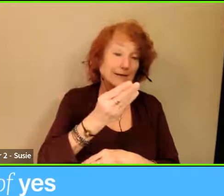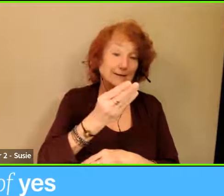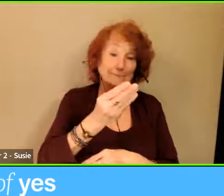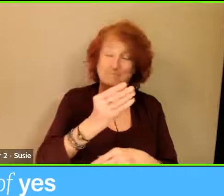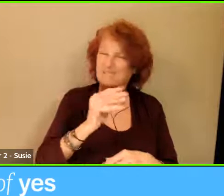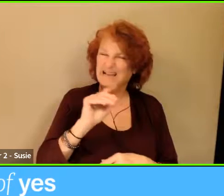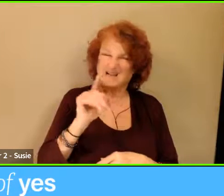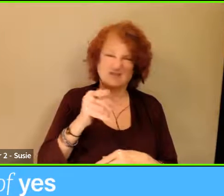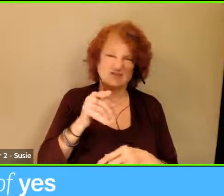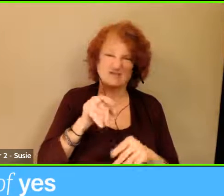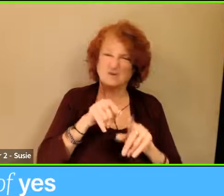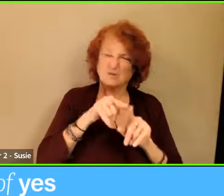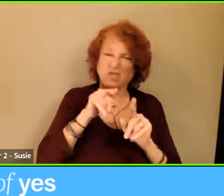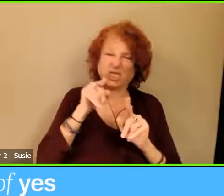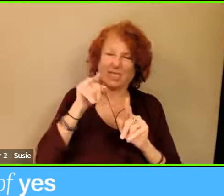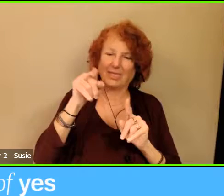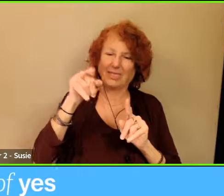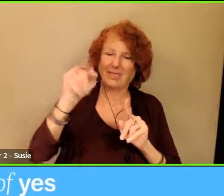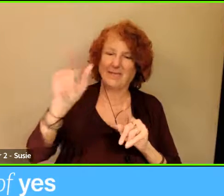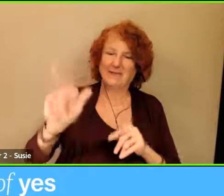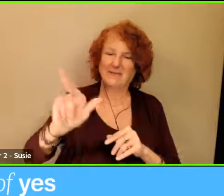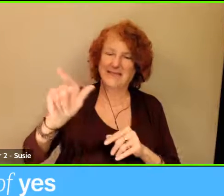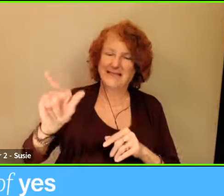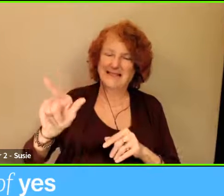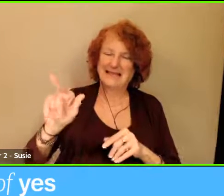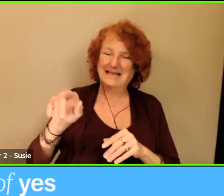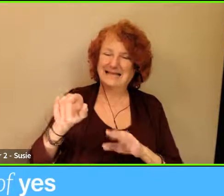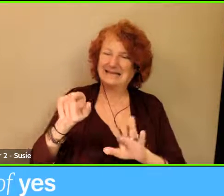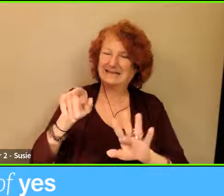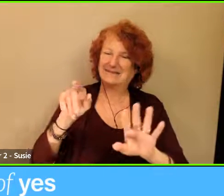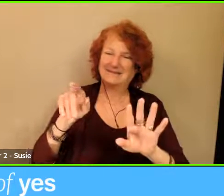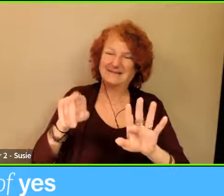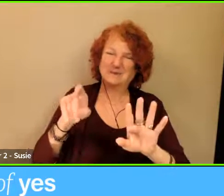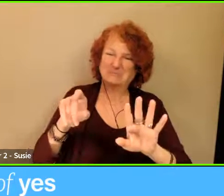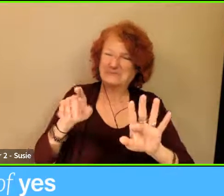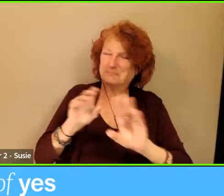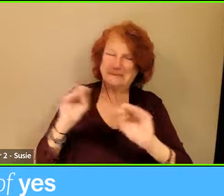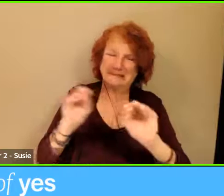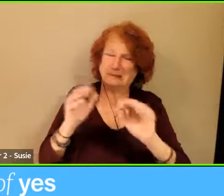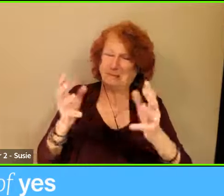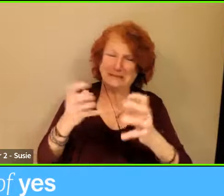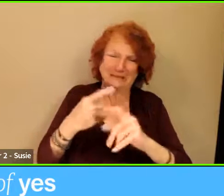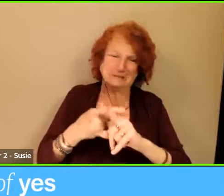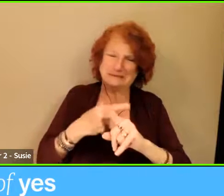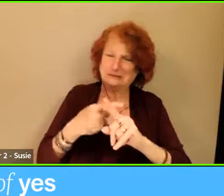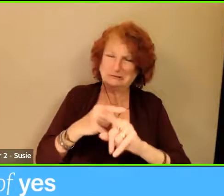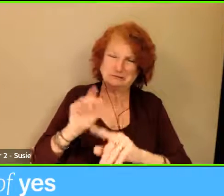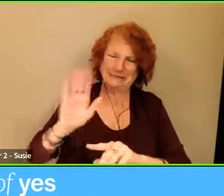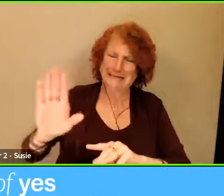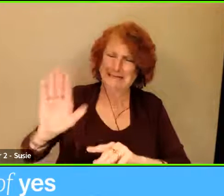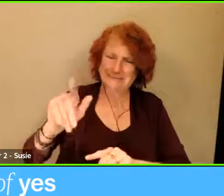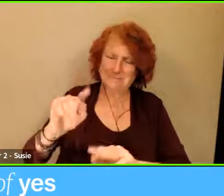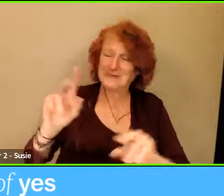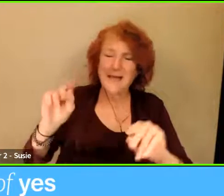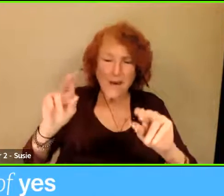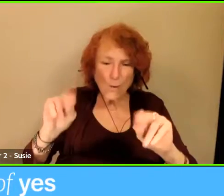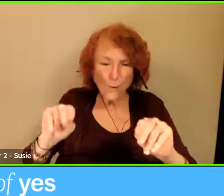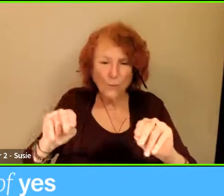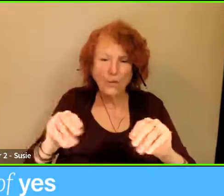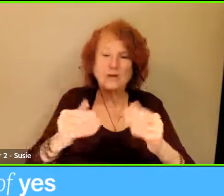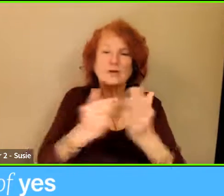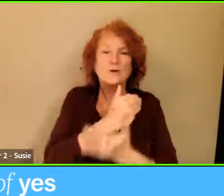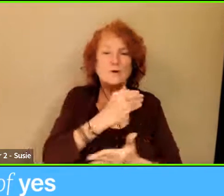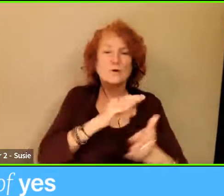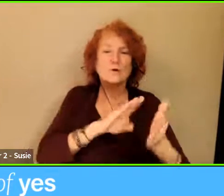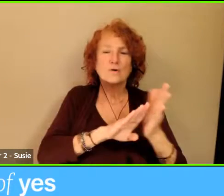some far-flung neighborhood with a landlord who needs to take a voucher holder because nobody wants to rent it on the open market or whatever, but also in new